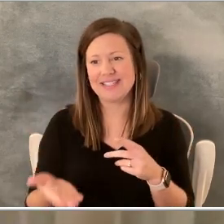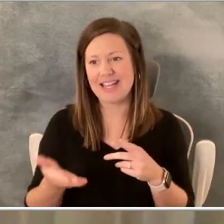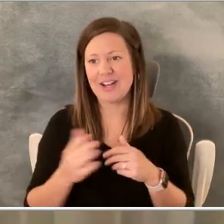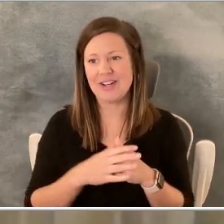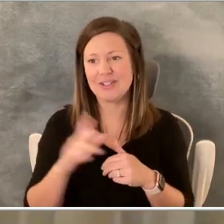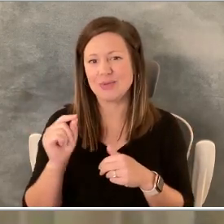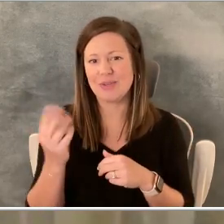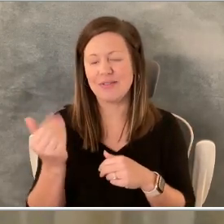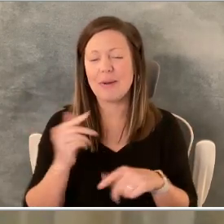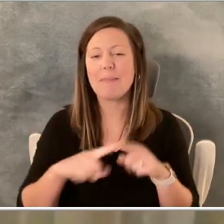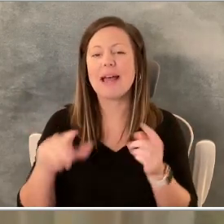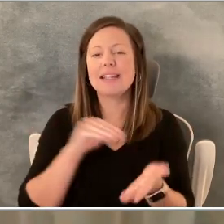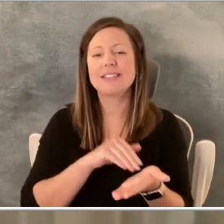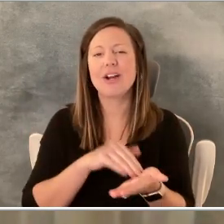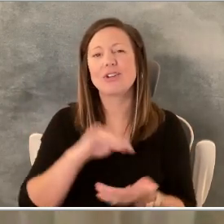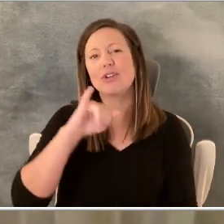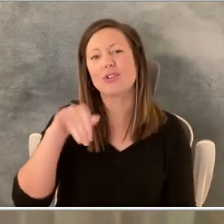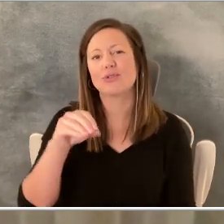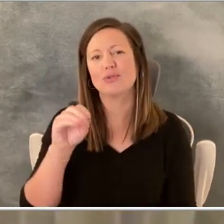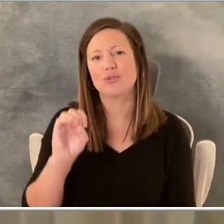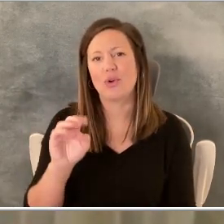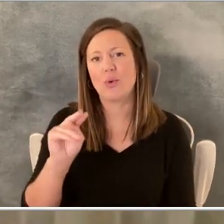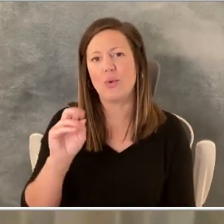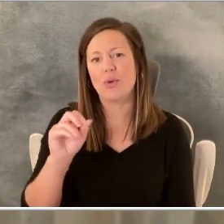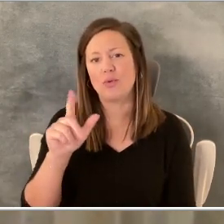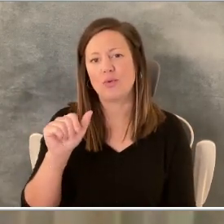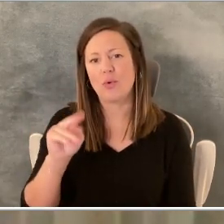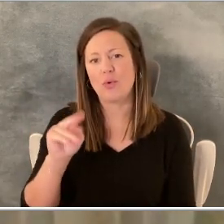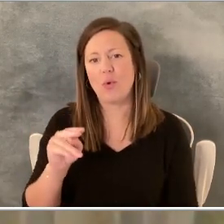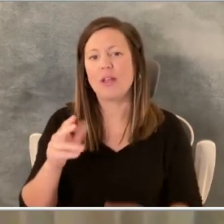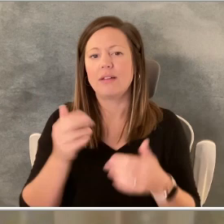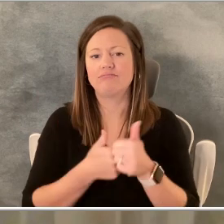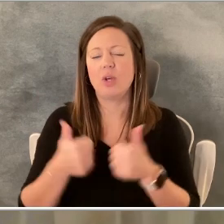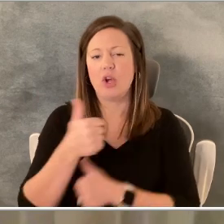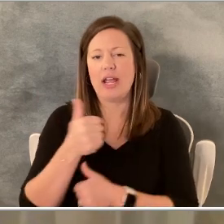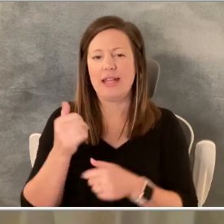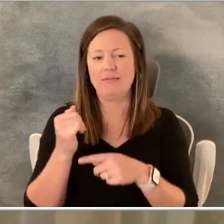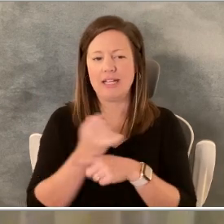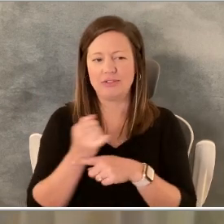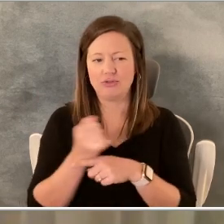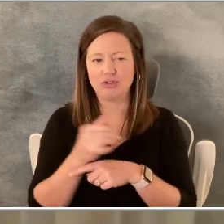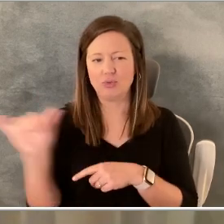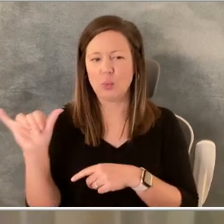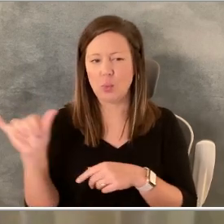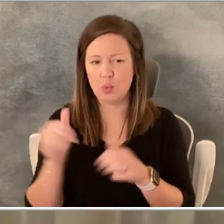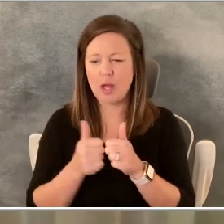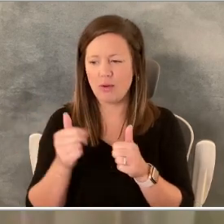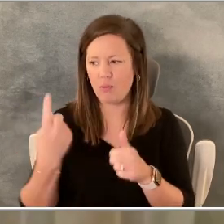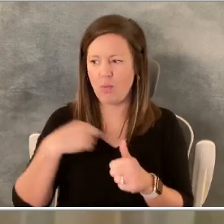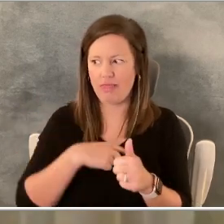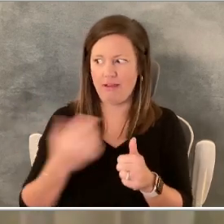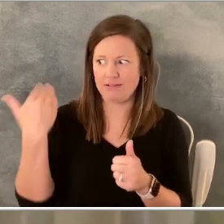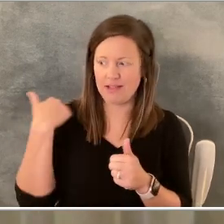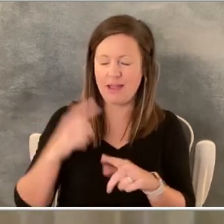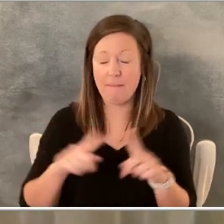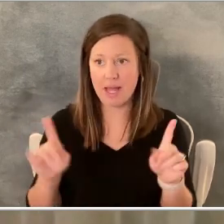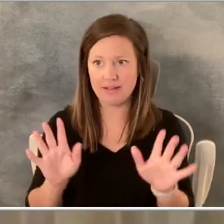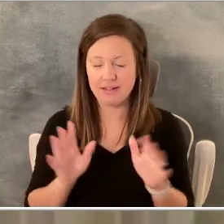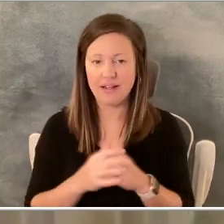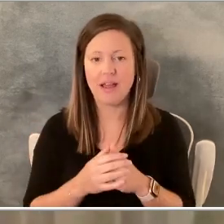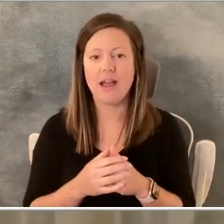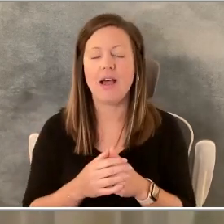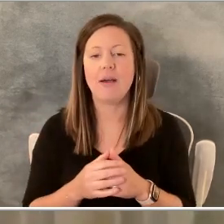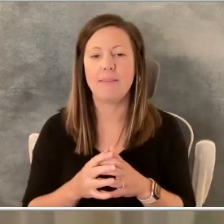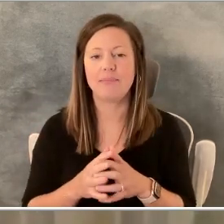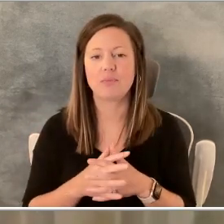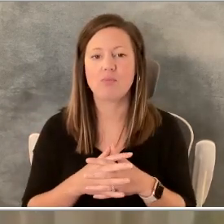Joe Nolan's with me too, our head internist. He was with us then. And, for us,